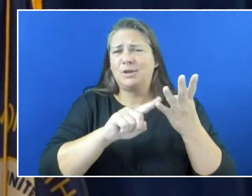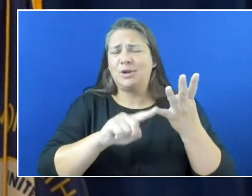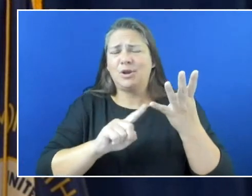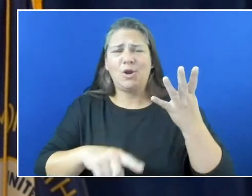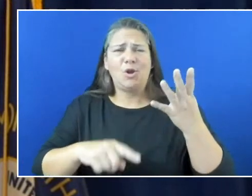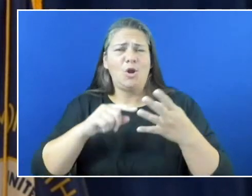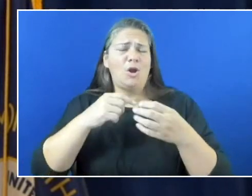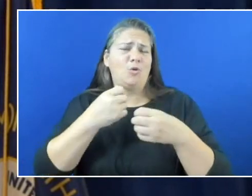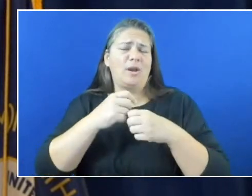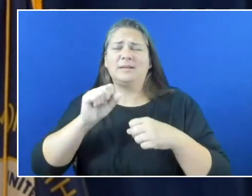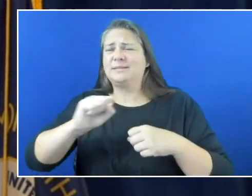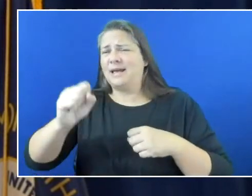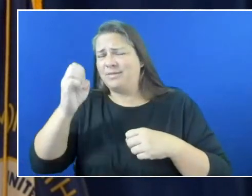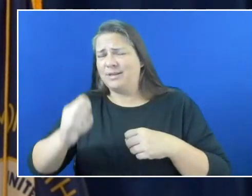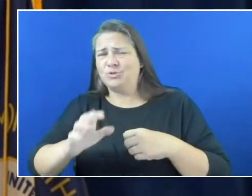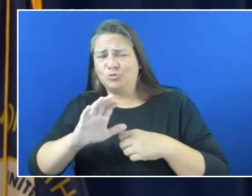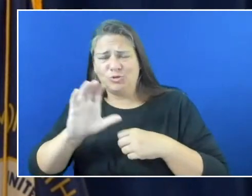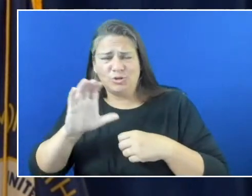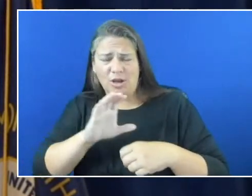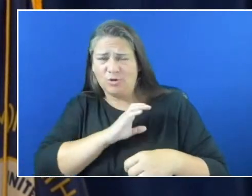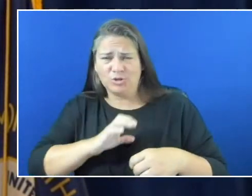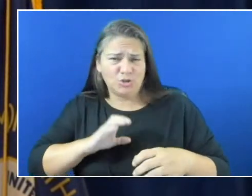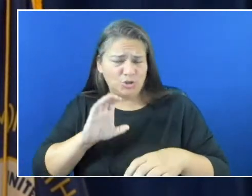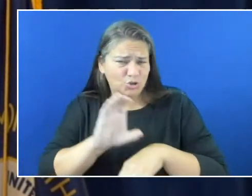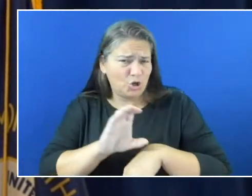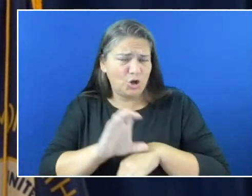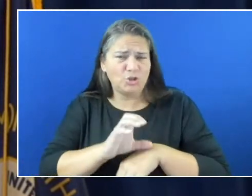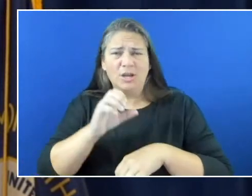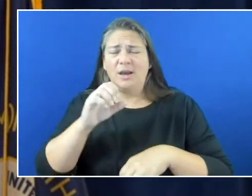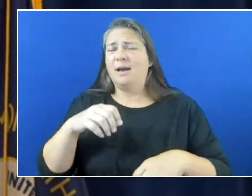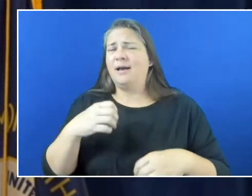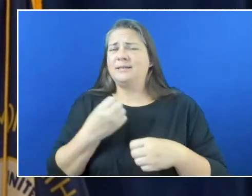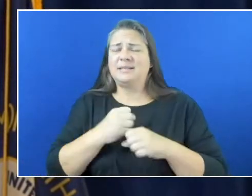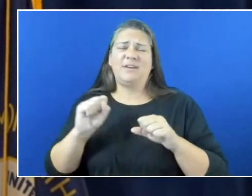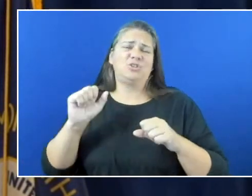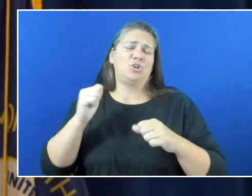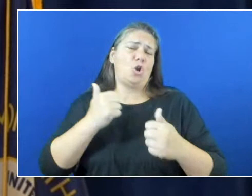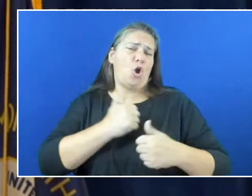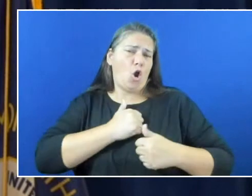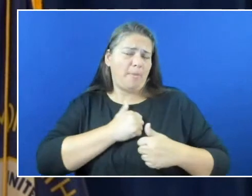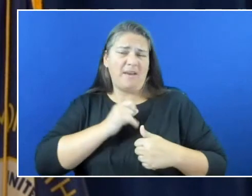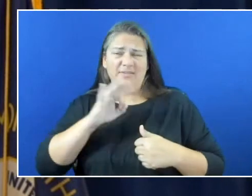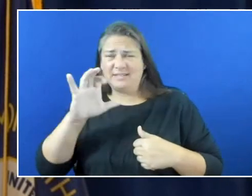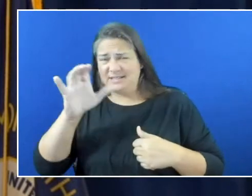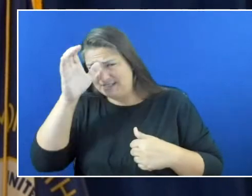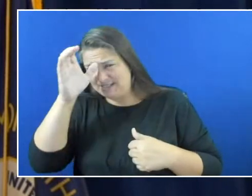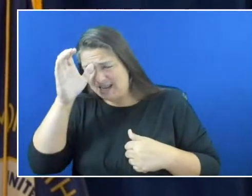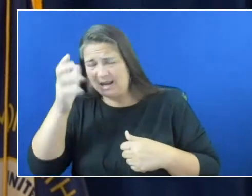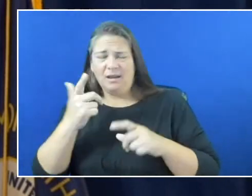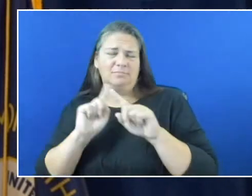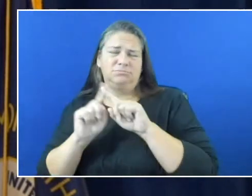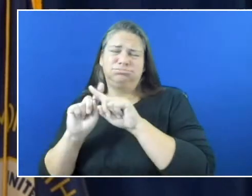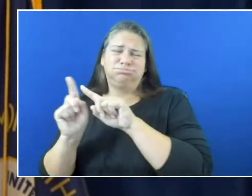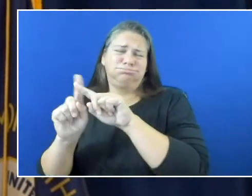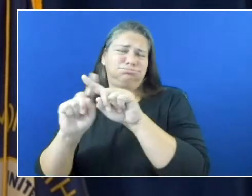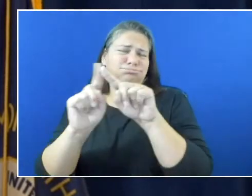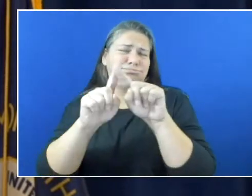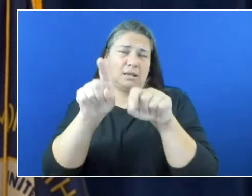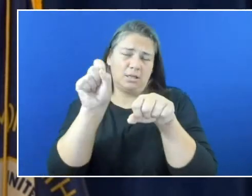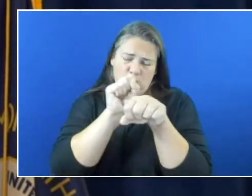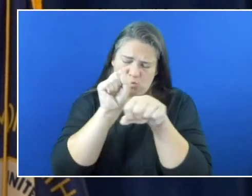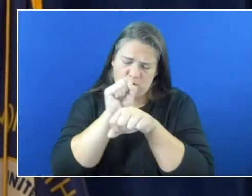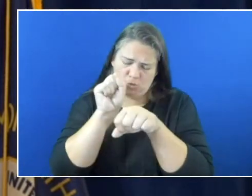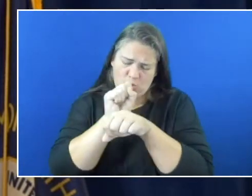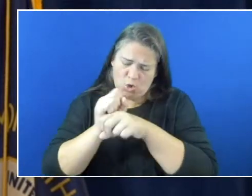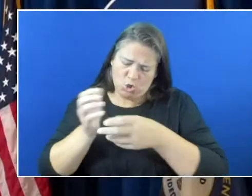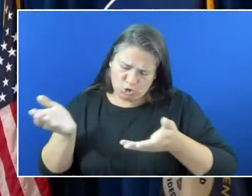Christian Church, the Salvation Army, and the Salvation Army of Cincinnati for their tireless work to serve and help crime